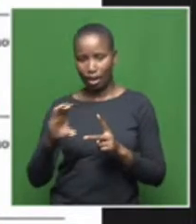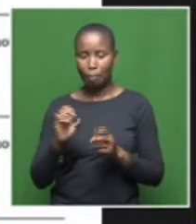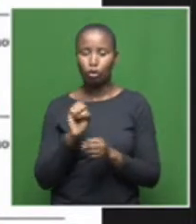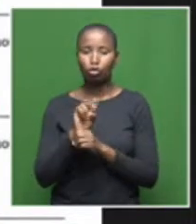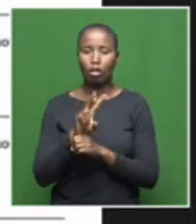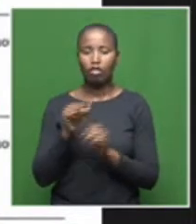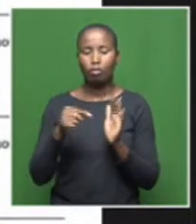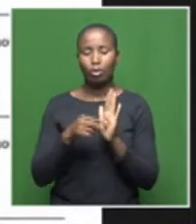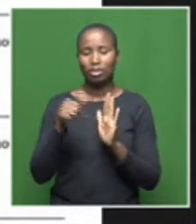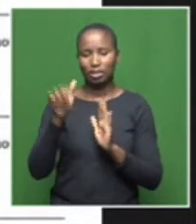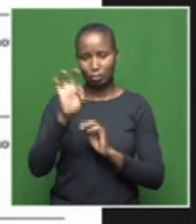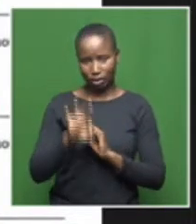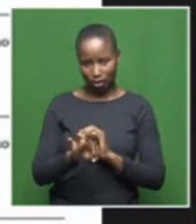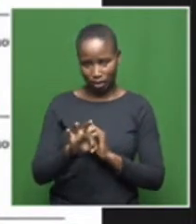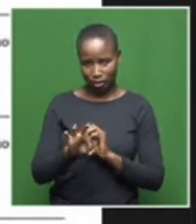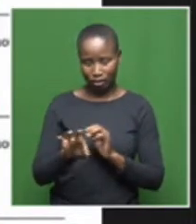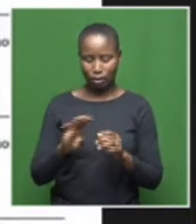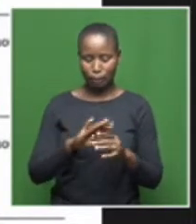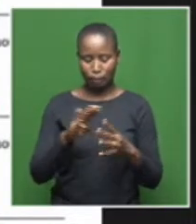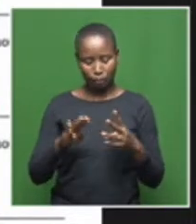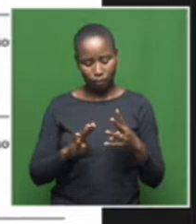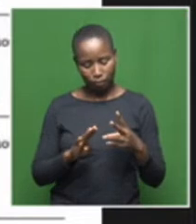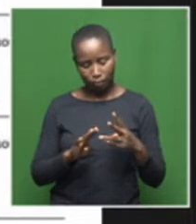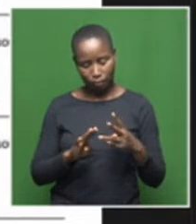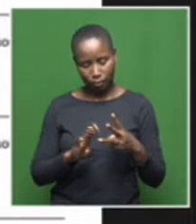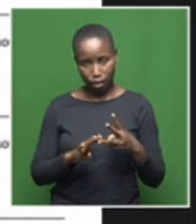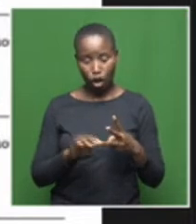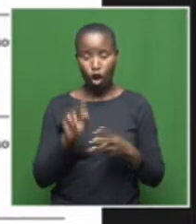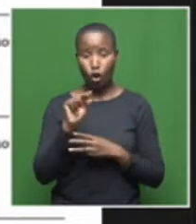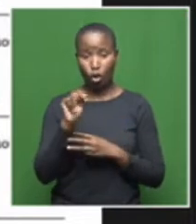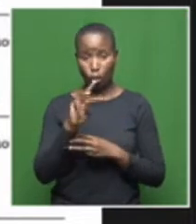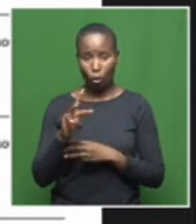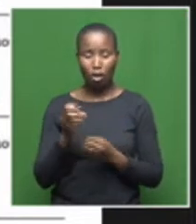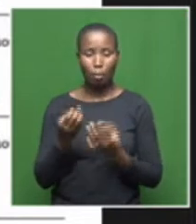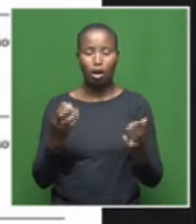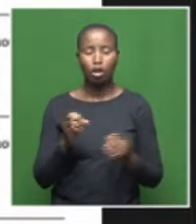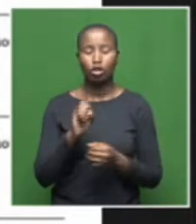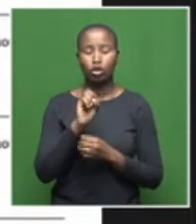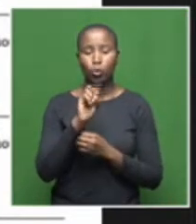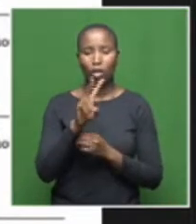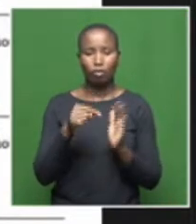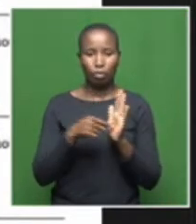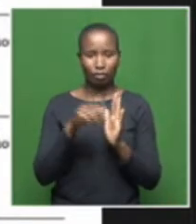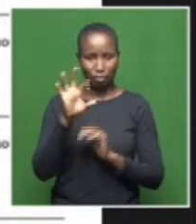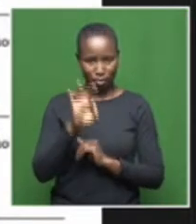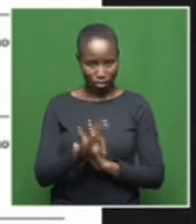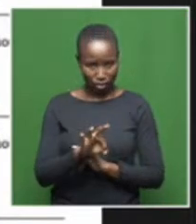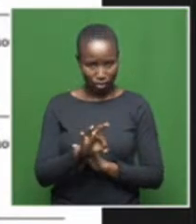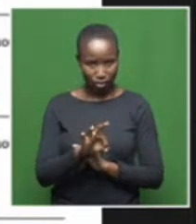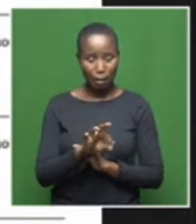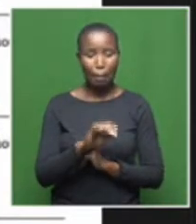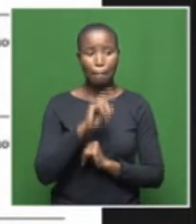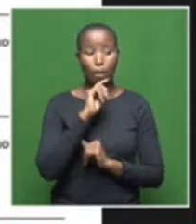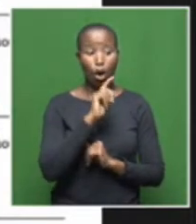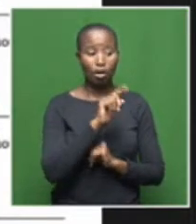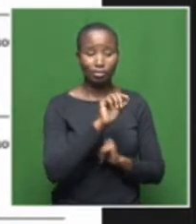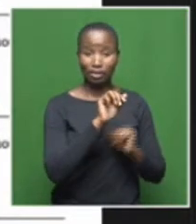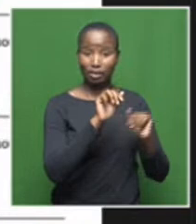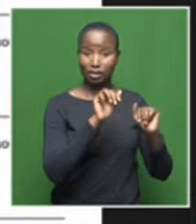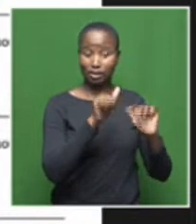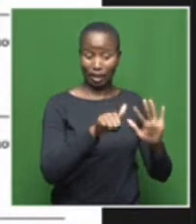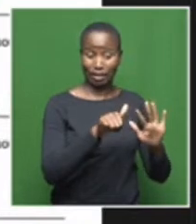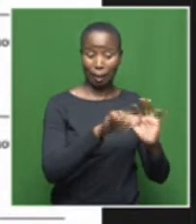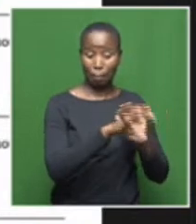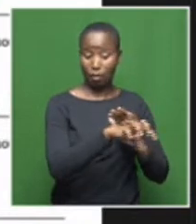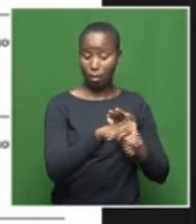12.6% positivity, and Northwest was the third at 10.5%, while all the other 6 provinces